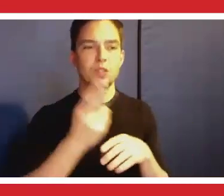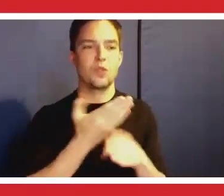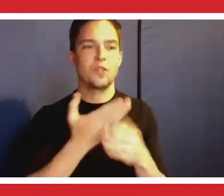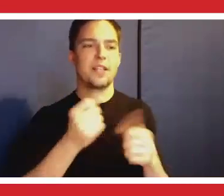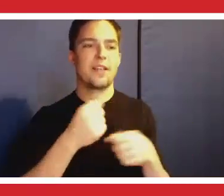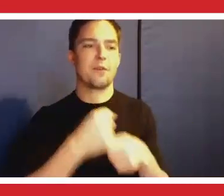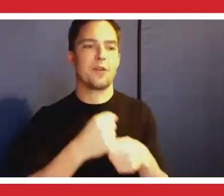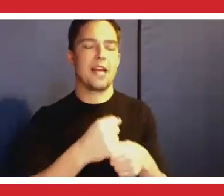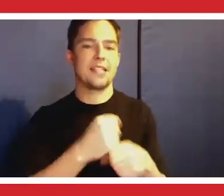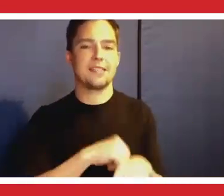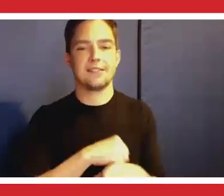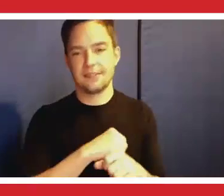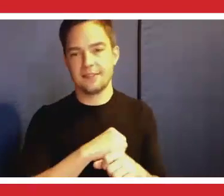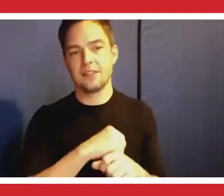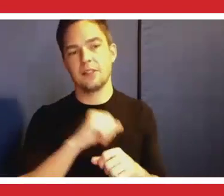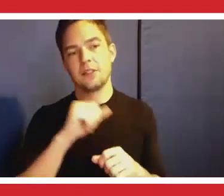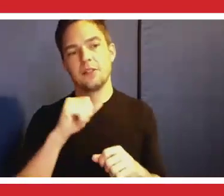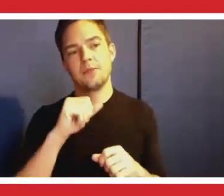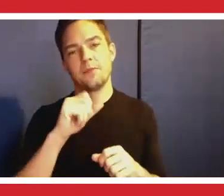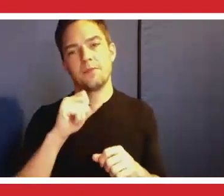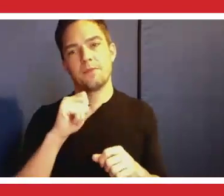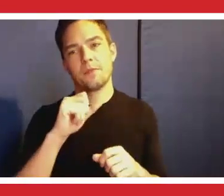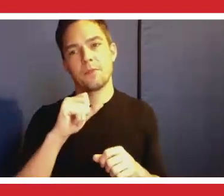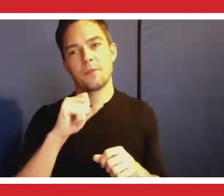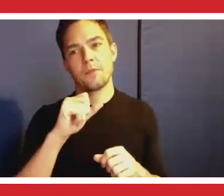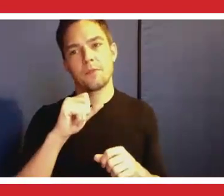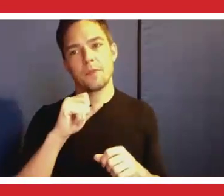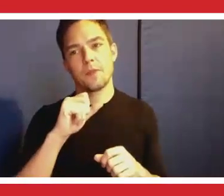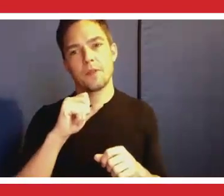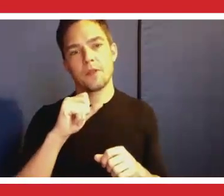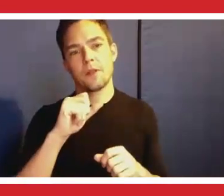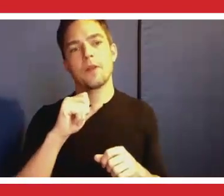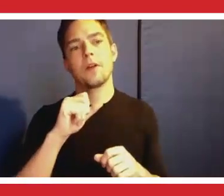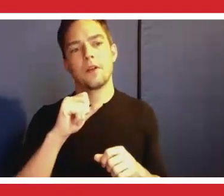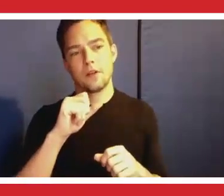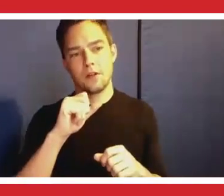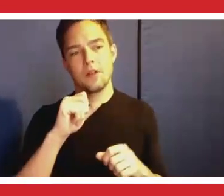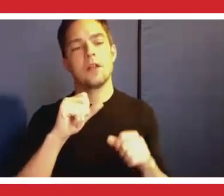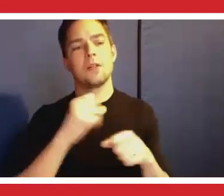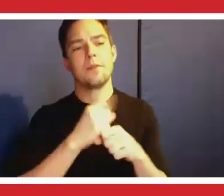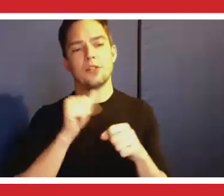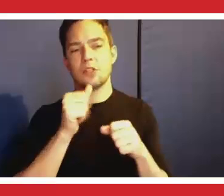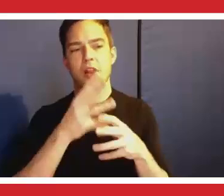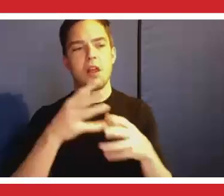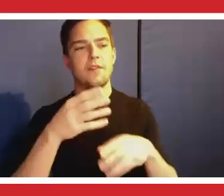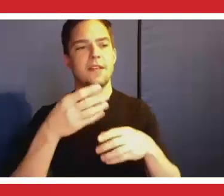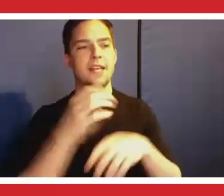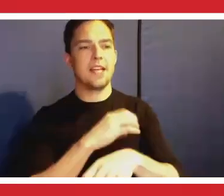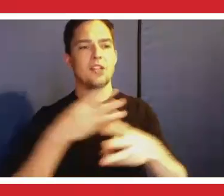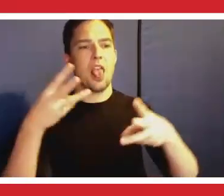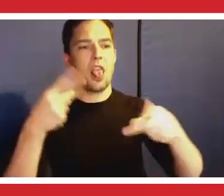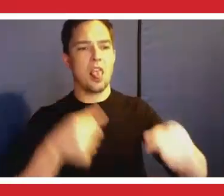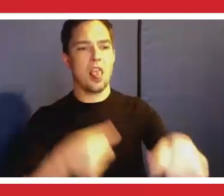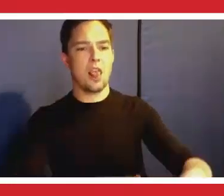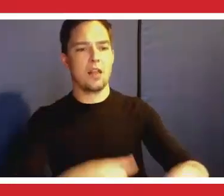created, or the expertise or whatever, means that a lot of energy doesn't go into doing things that have already been solved.